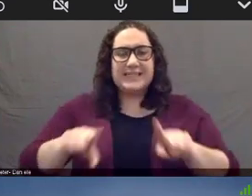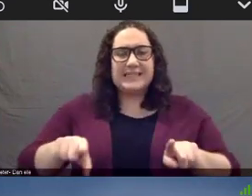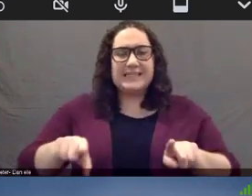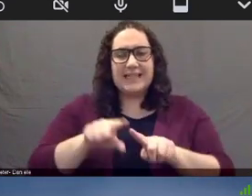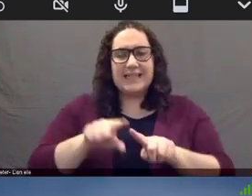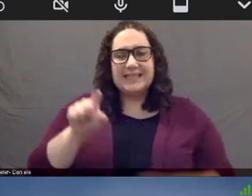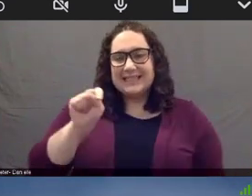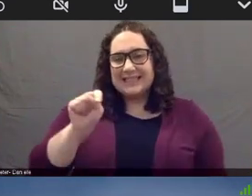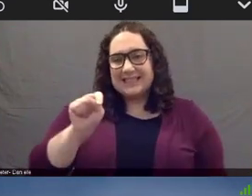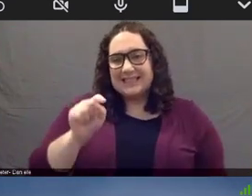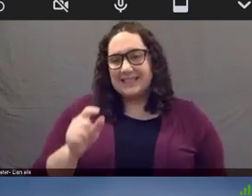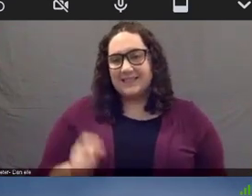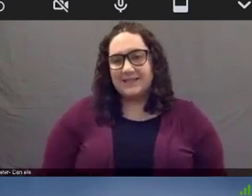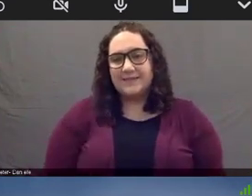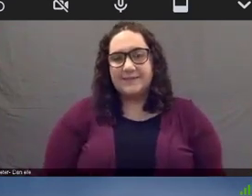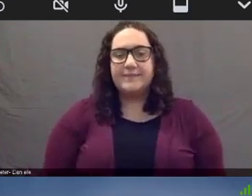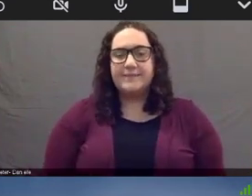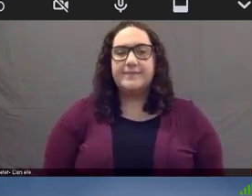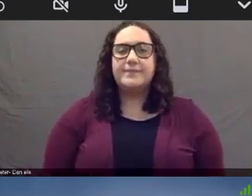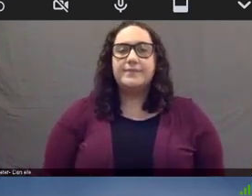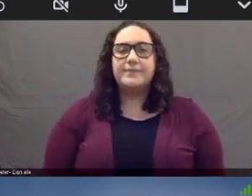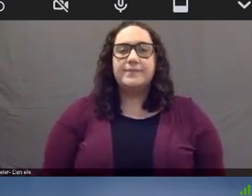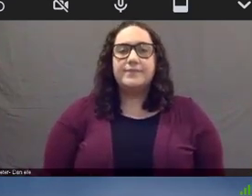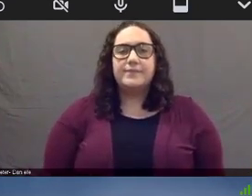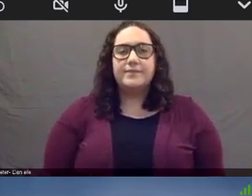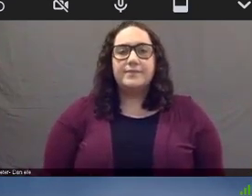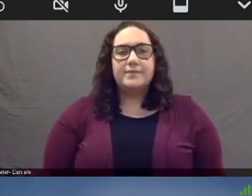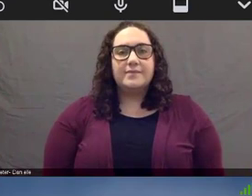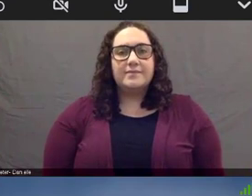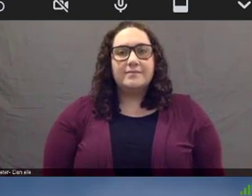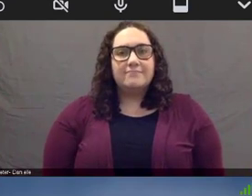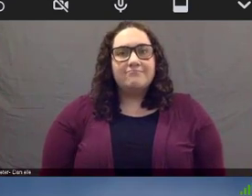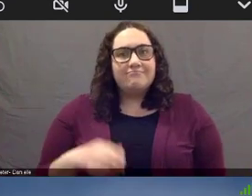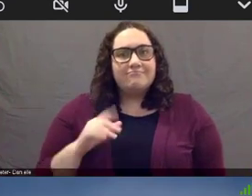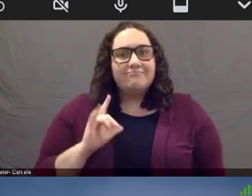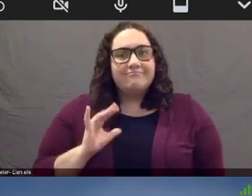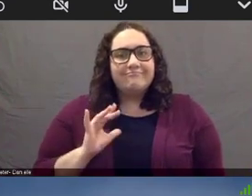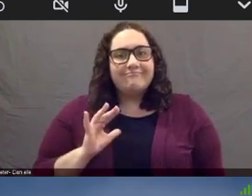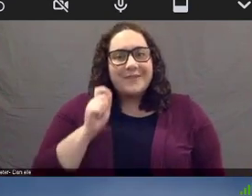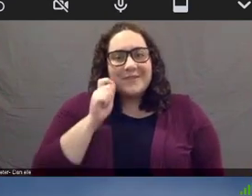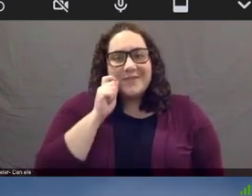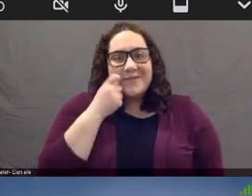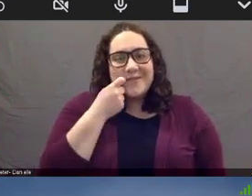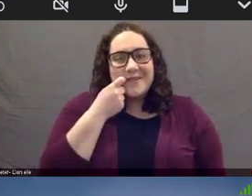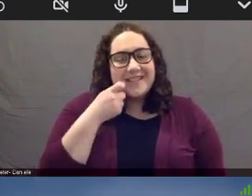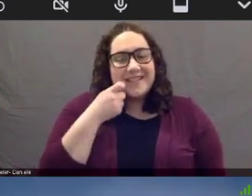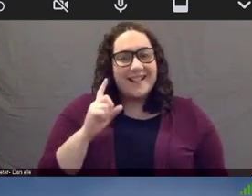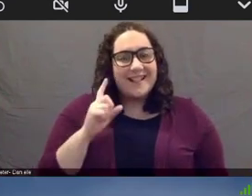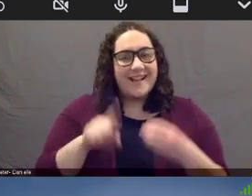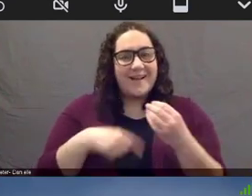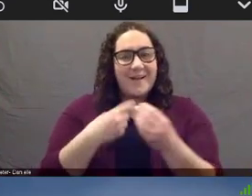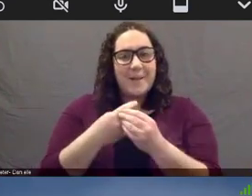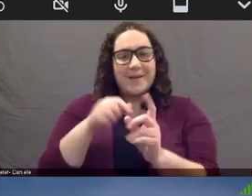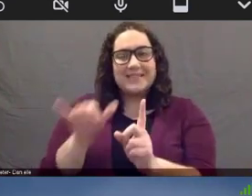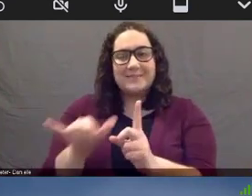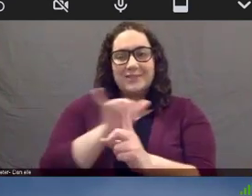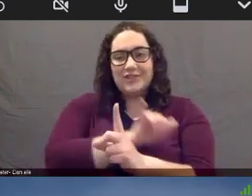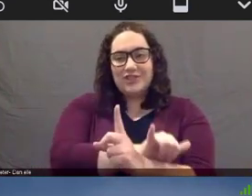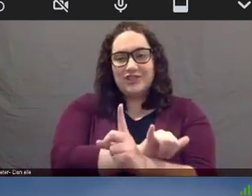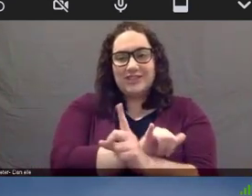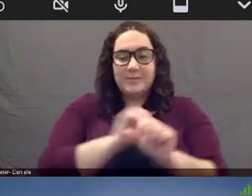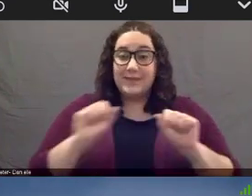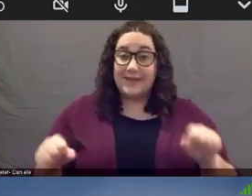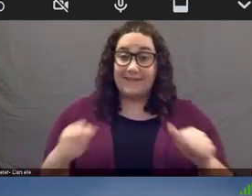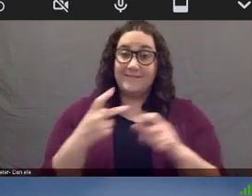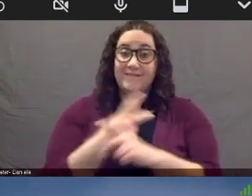So the cool thing about this is that we can use it. One of the cool things, I guess, is that we can find the temperature distribution not only in this